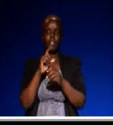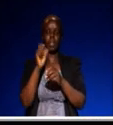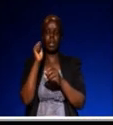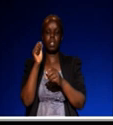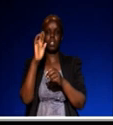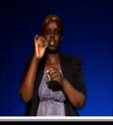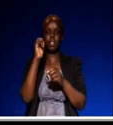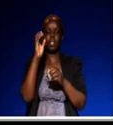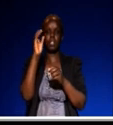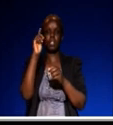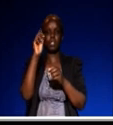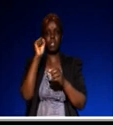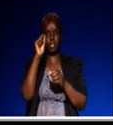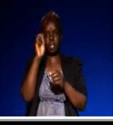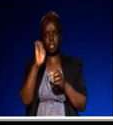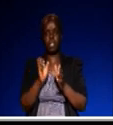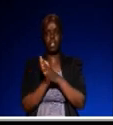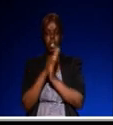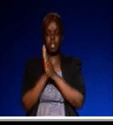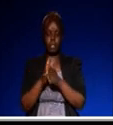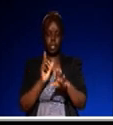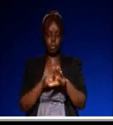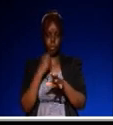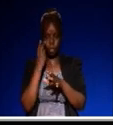trickster narrative whenever you see one.